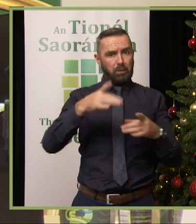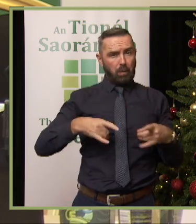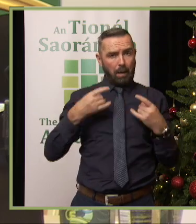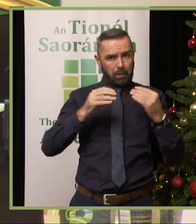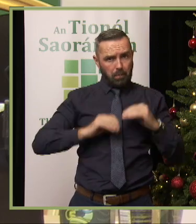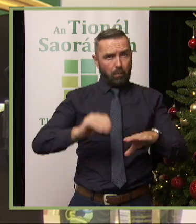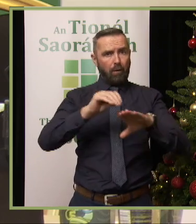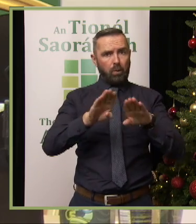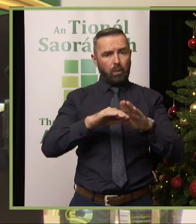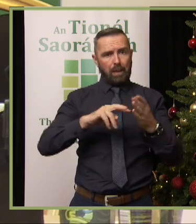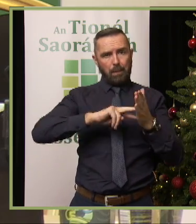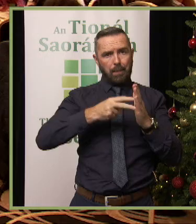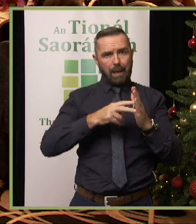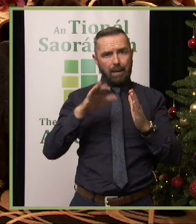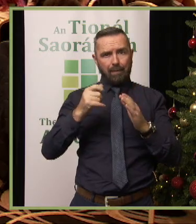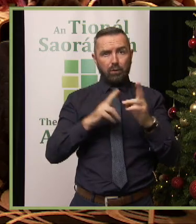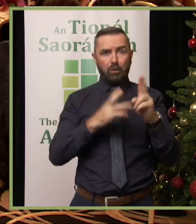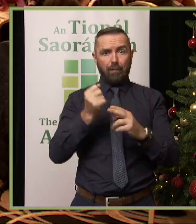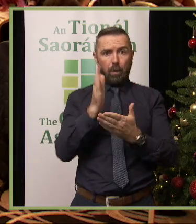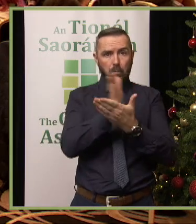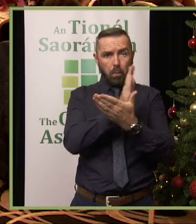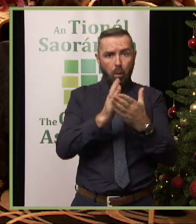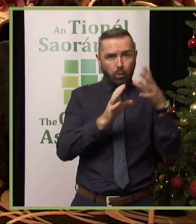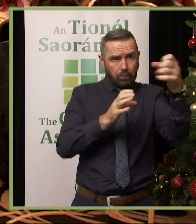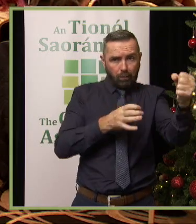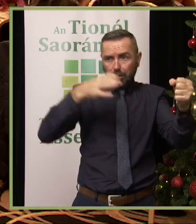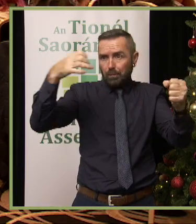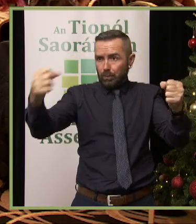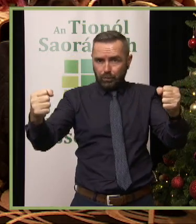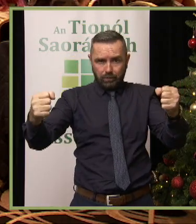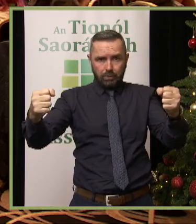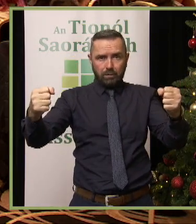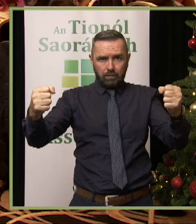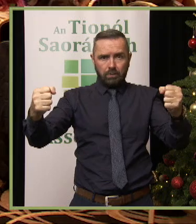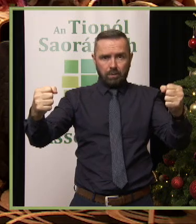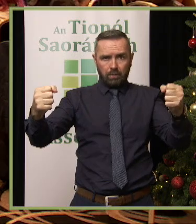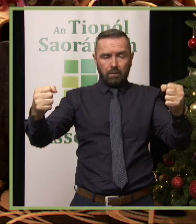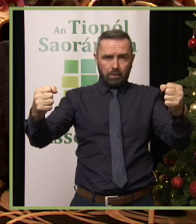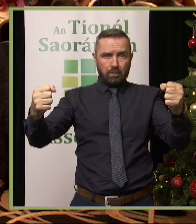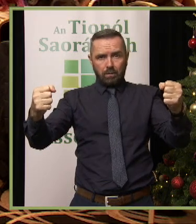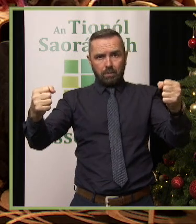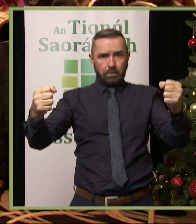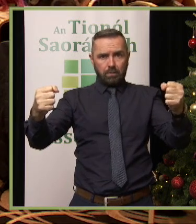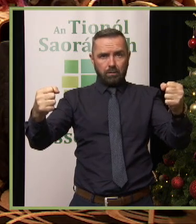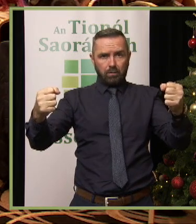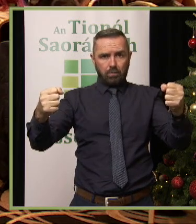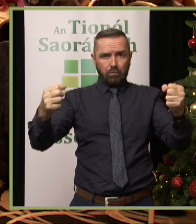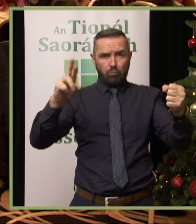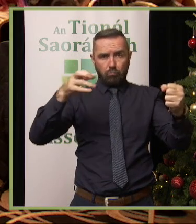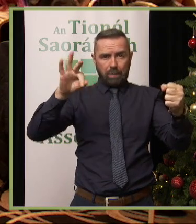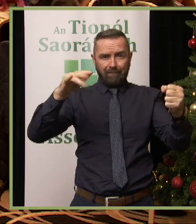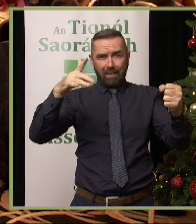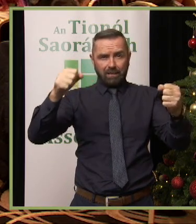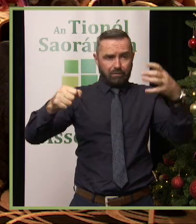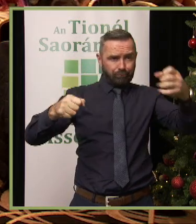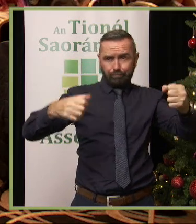with planning levy should include a proportional contribution to ring fence No, ring fenced to